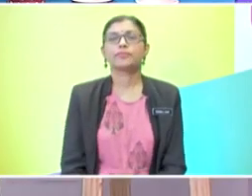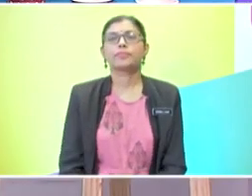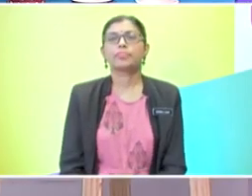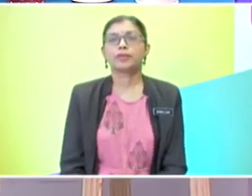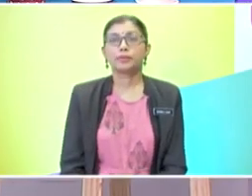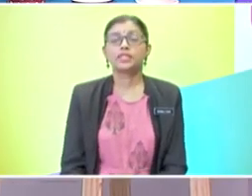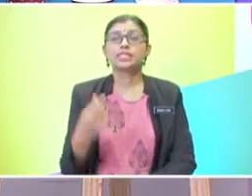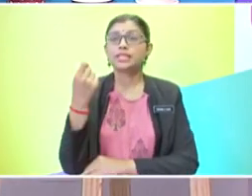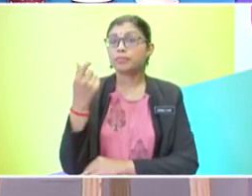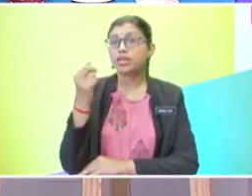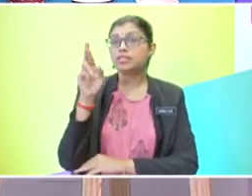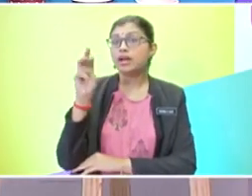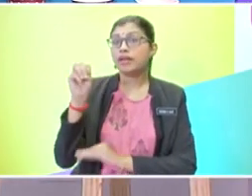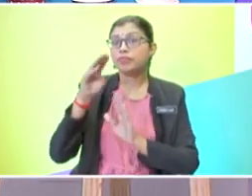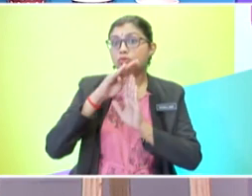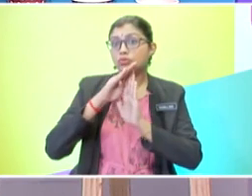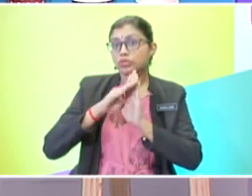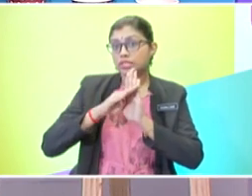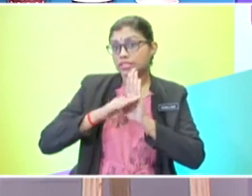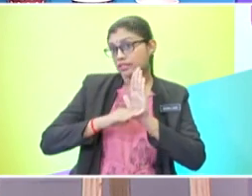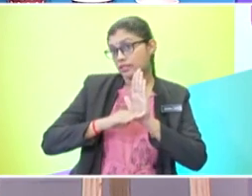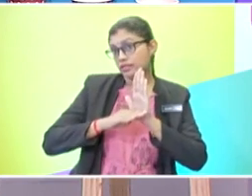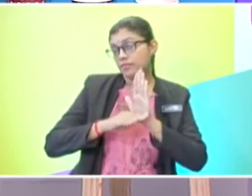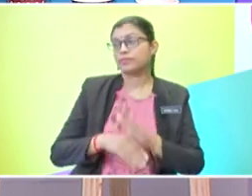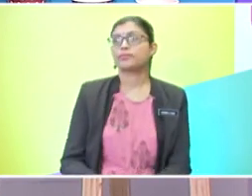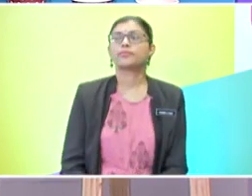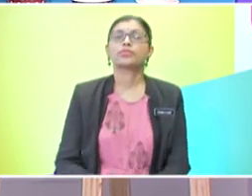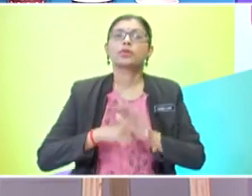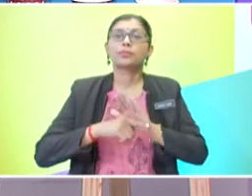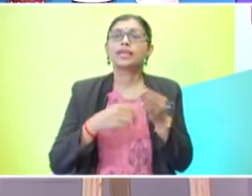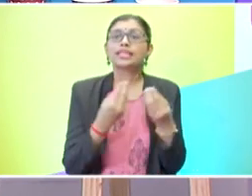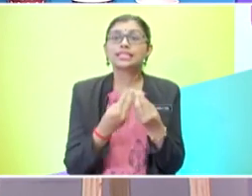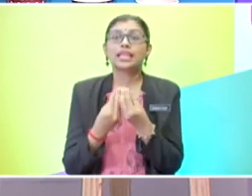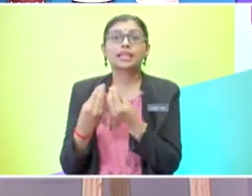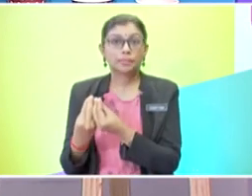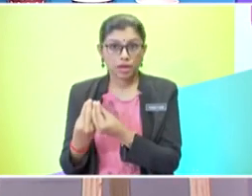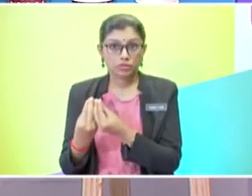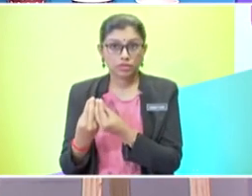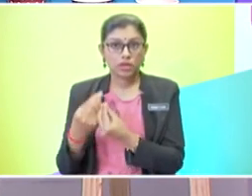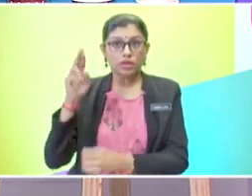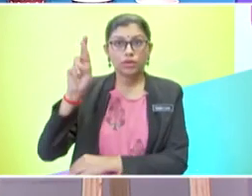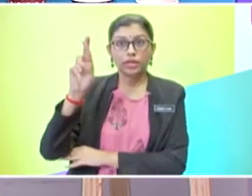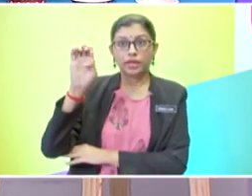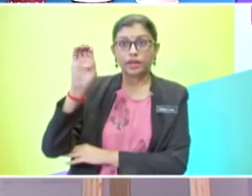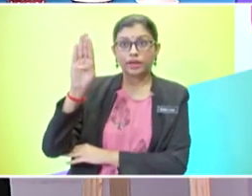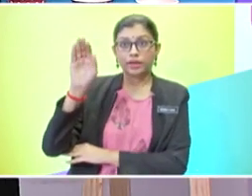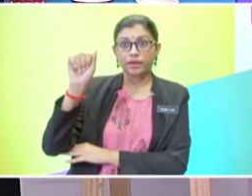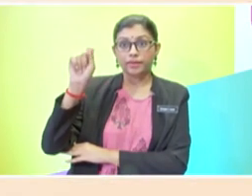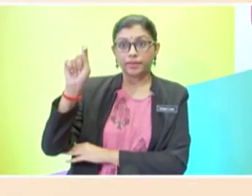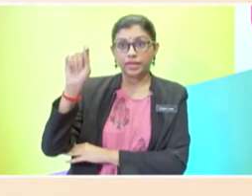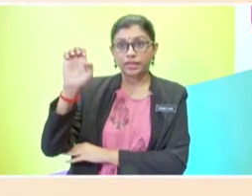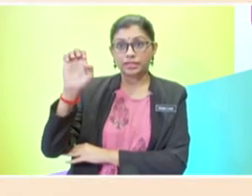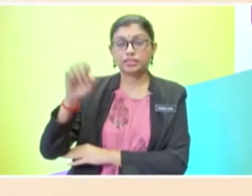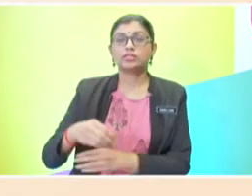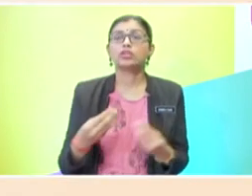deduct from the amount. Rebate also you deduct from the amount. But the difference is rebate you deduct directly. Okay, for discount, the amount deducted